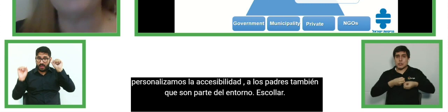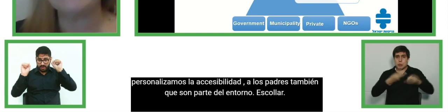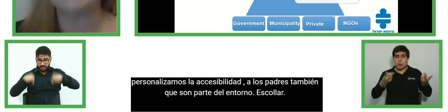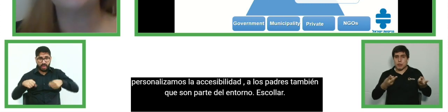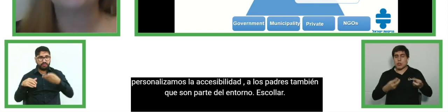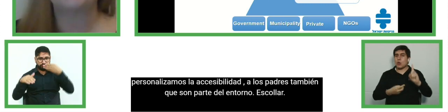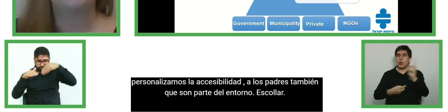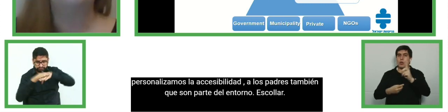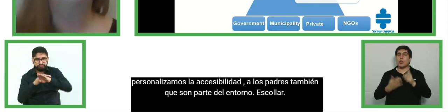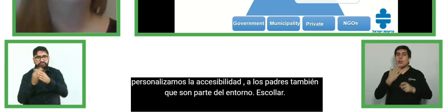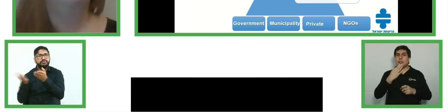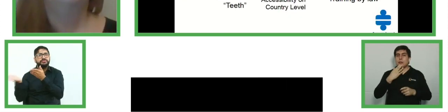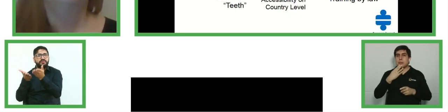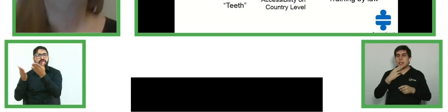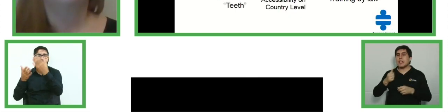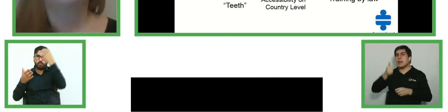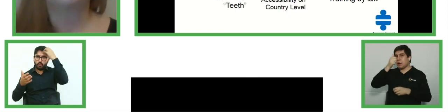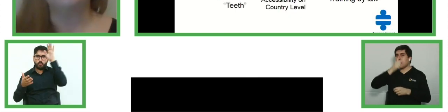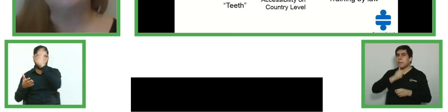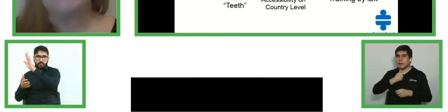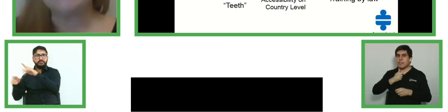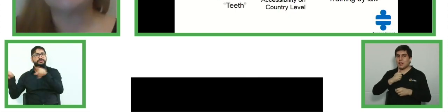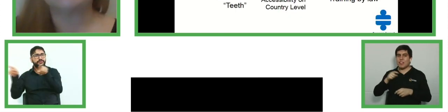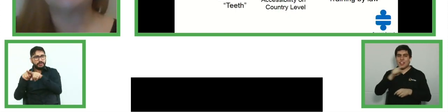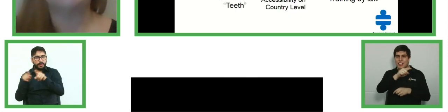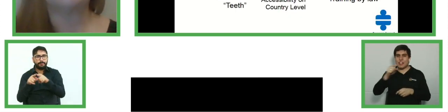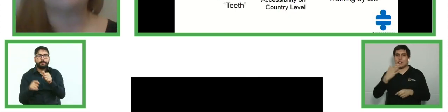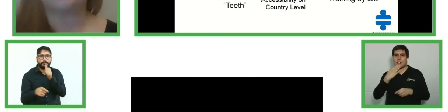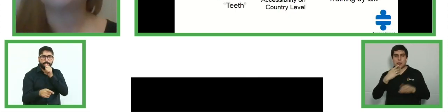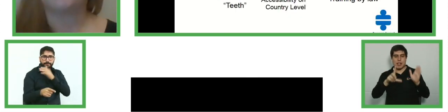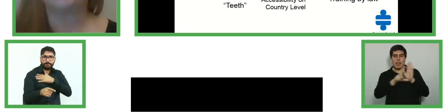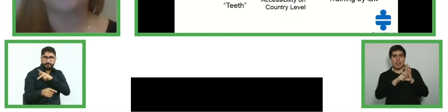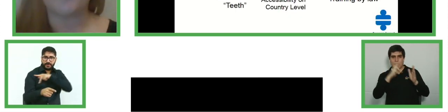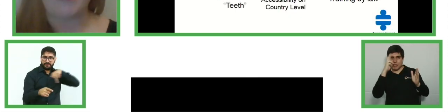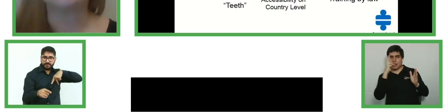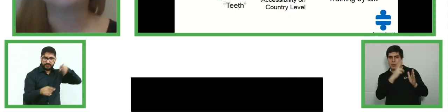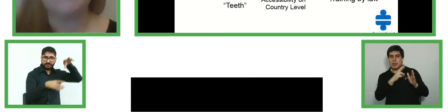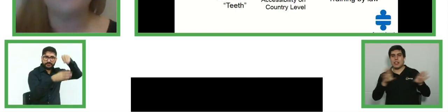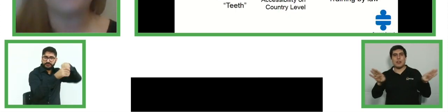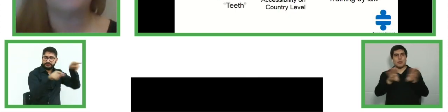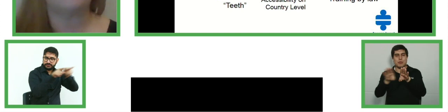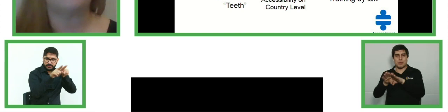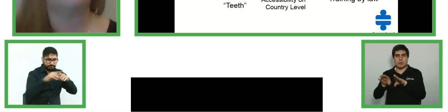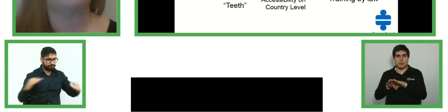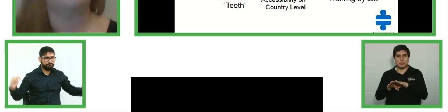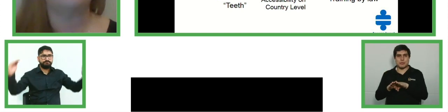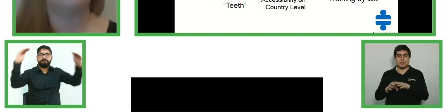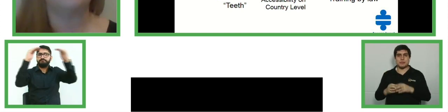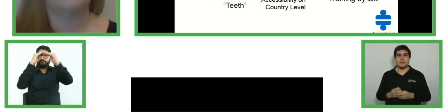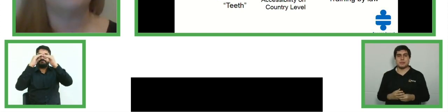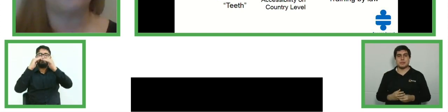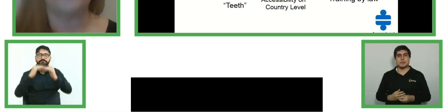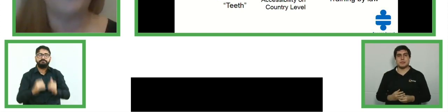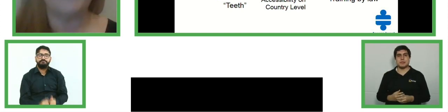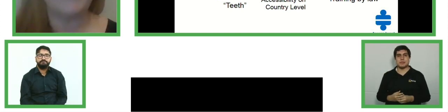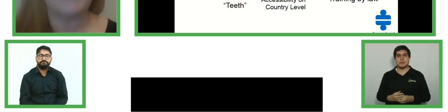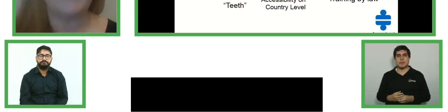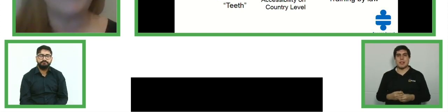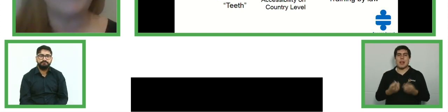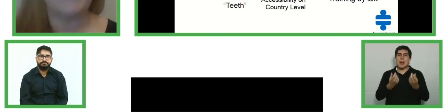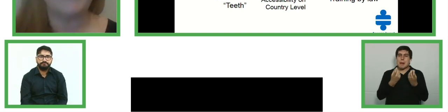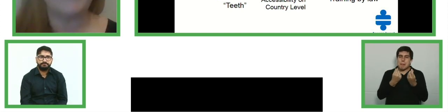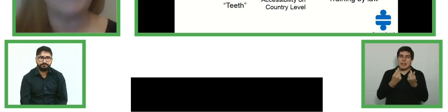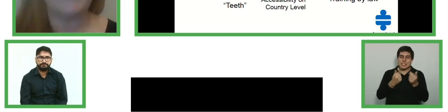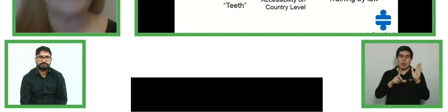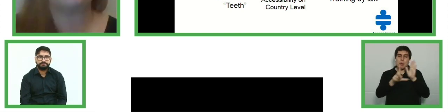uniqueness is that, first of all, the law has teeth, and we are now in these last 2-3 years starting to see more and